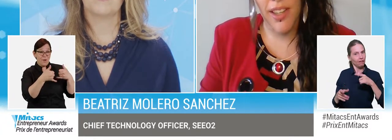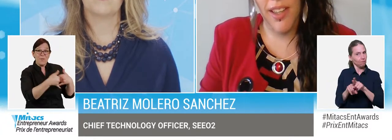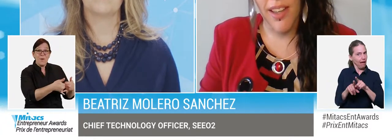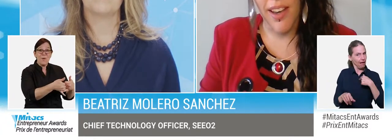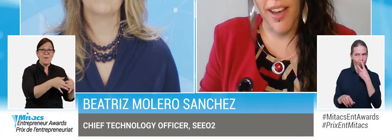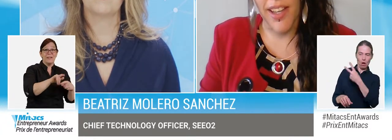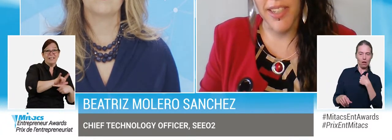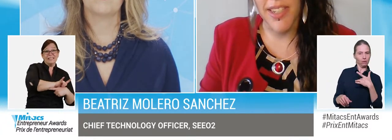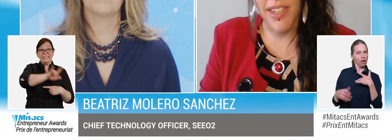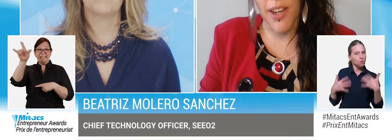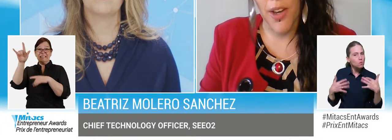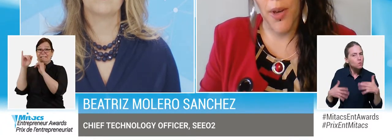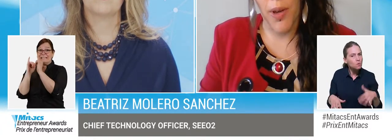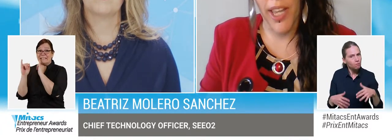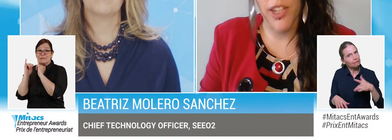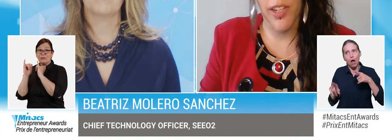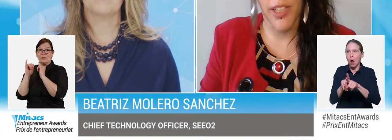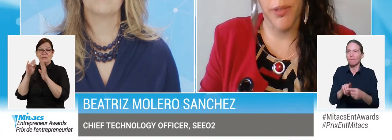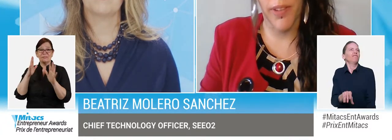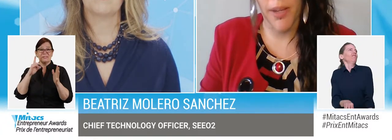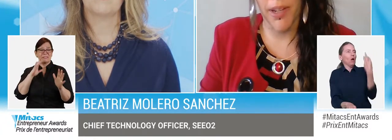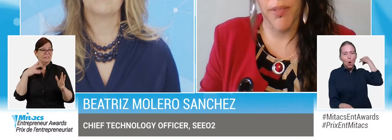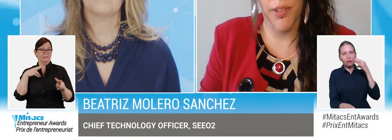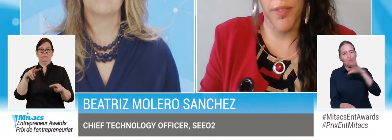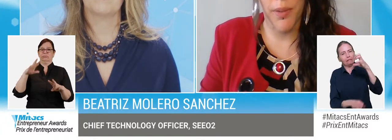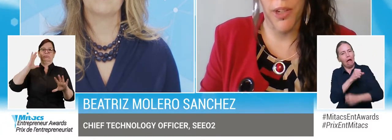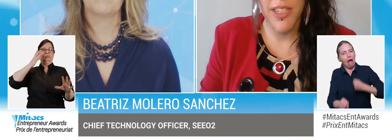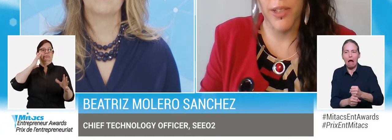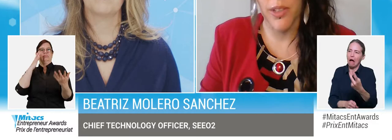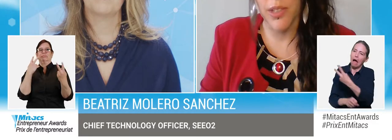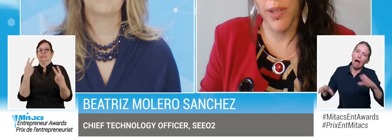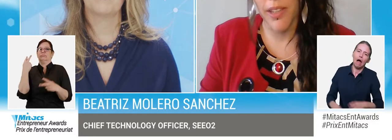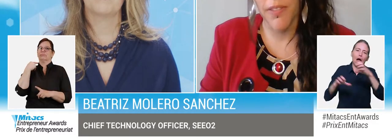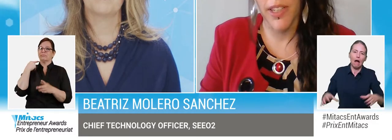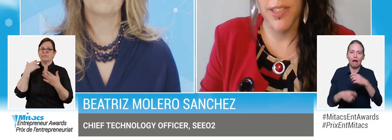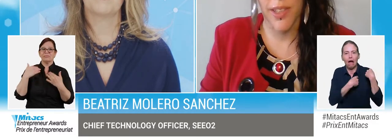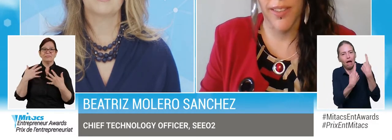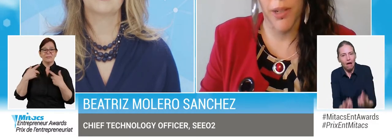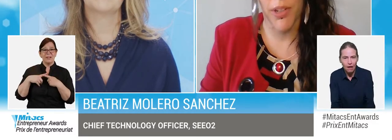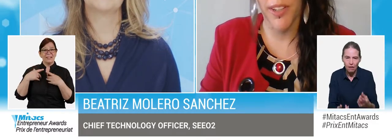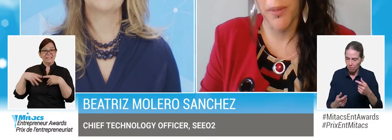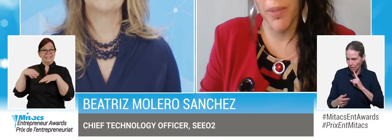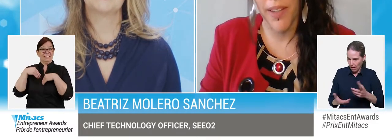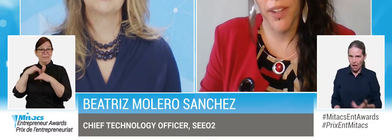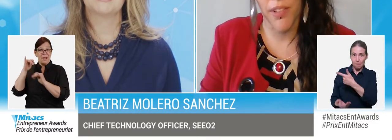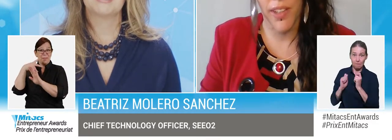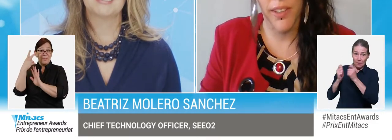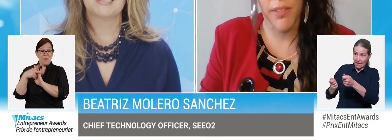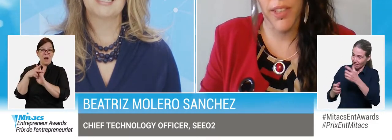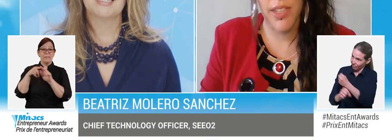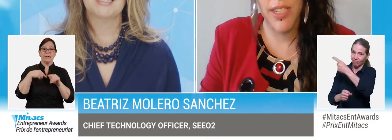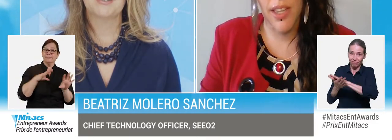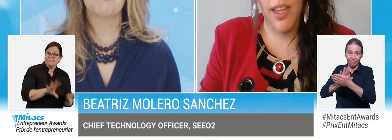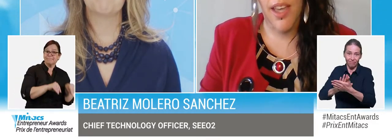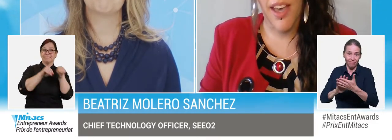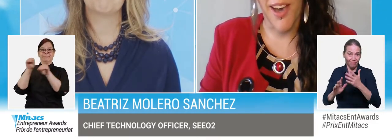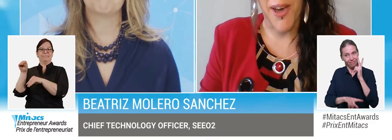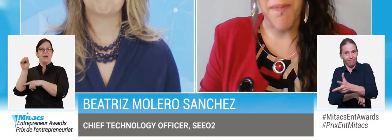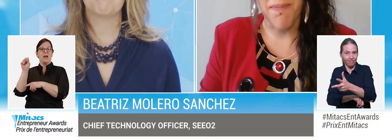Energy. And I actually had to fly back and forth from Oslo to Halifax to get the award and then back there for the